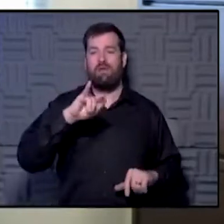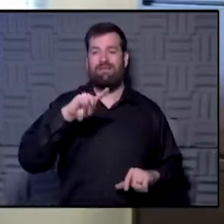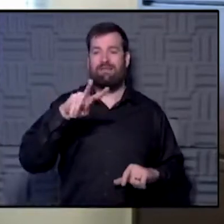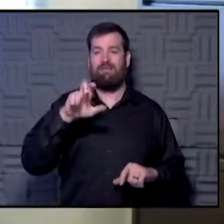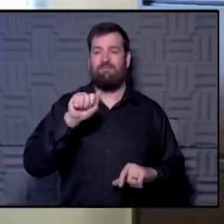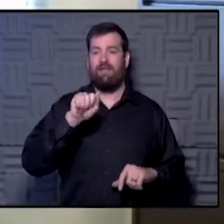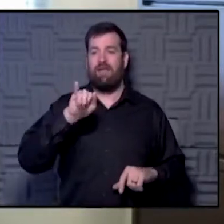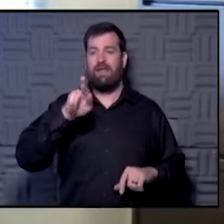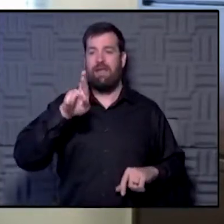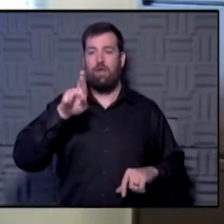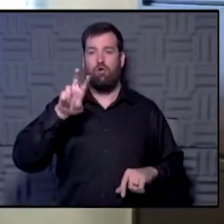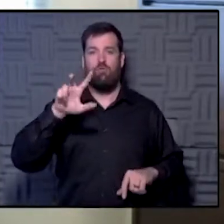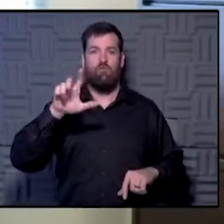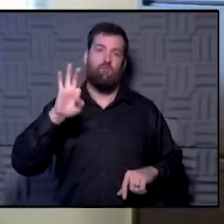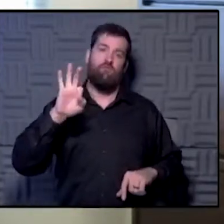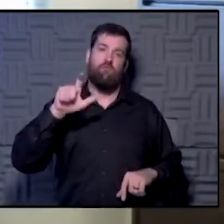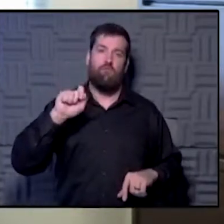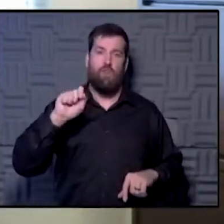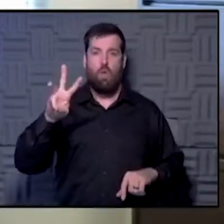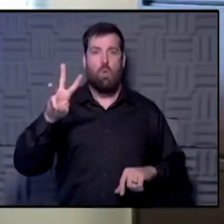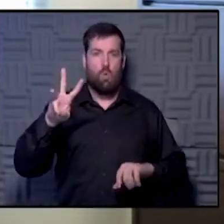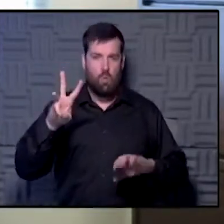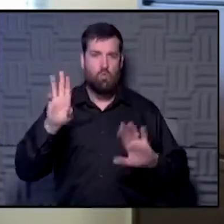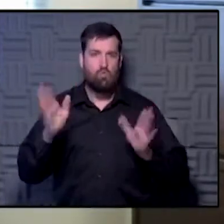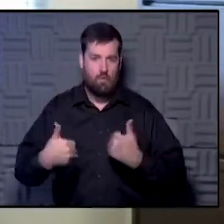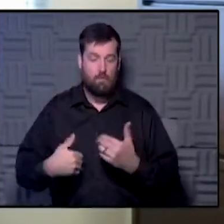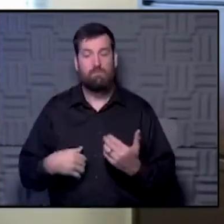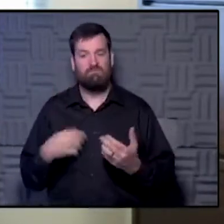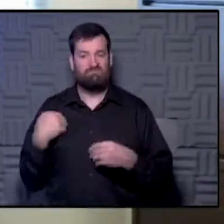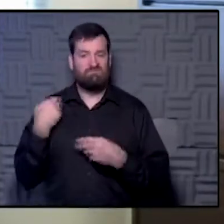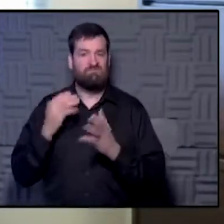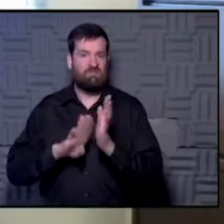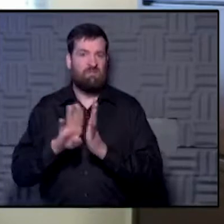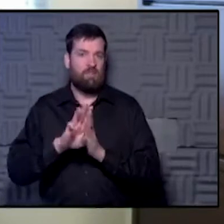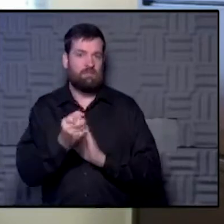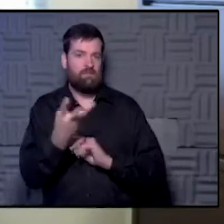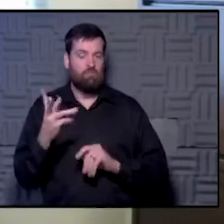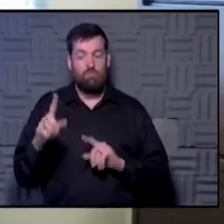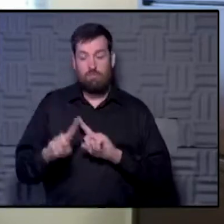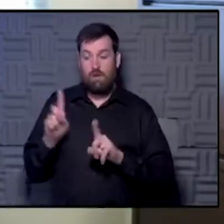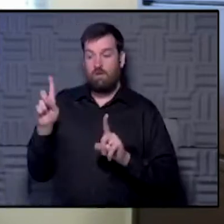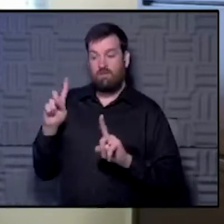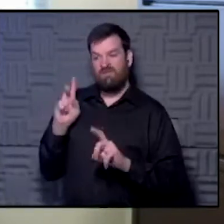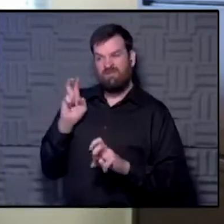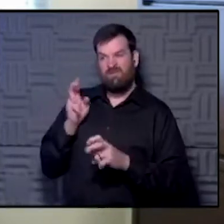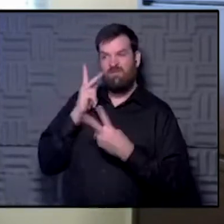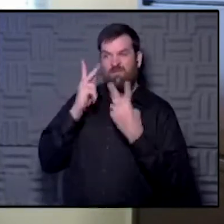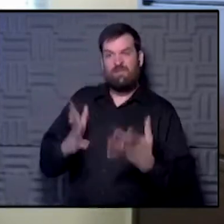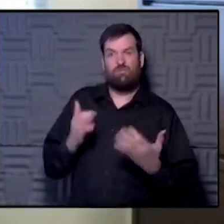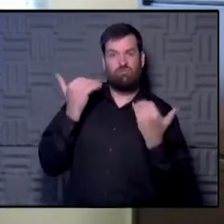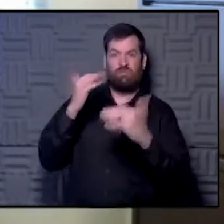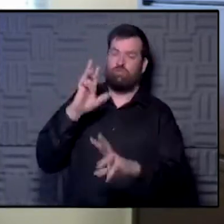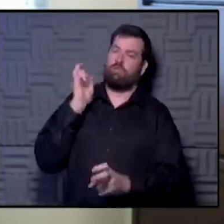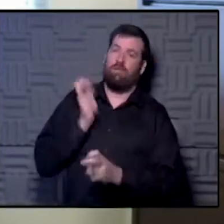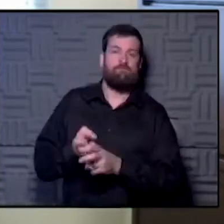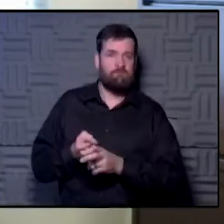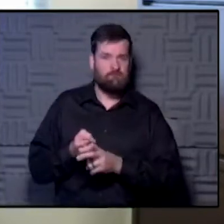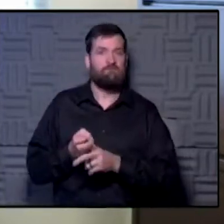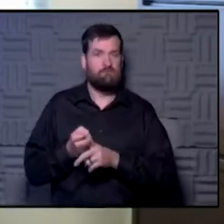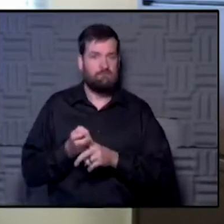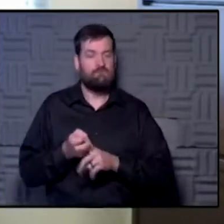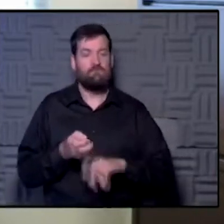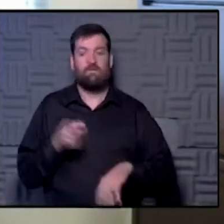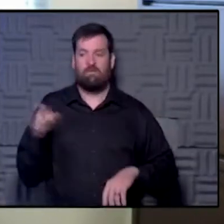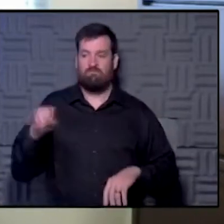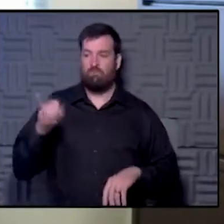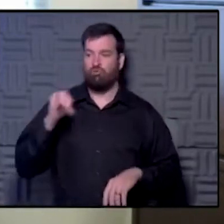months. But visitor restrictions have been pretty hard on our small community. Like you mentioned earlier,